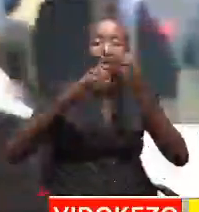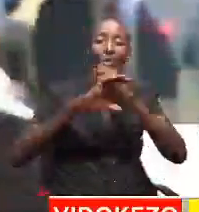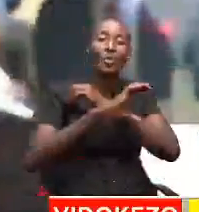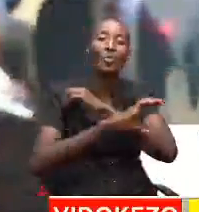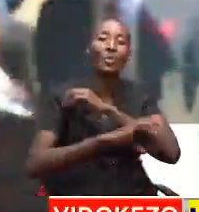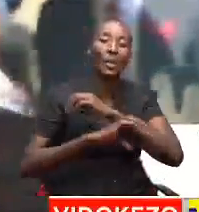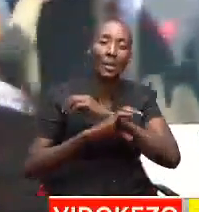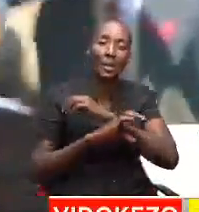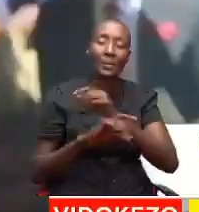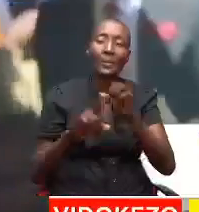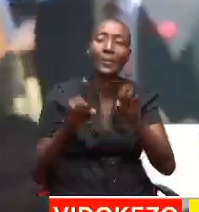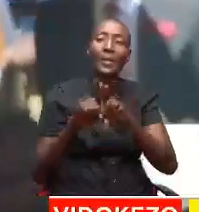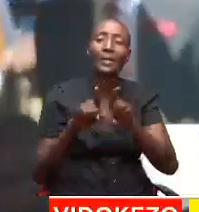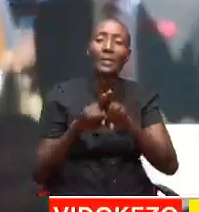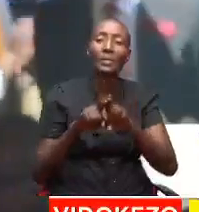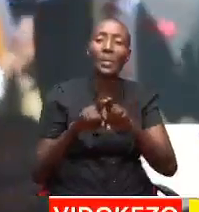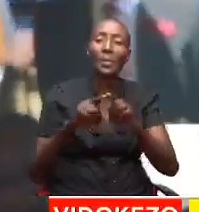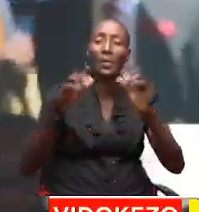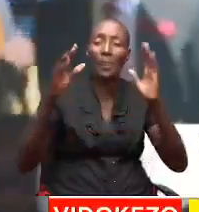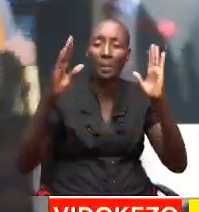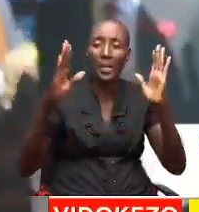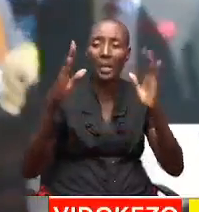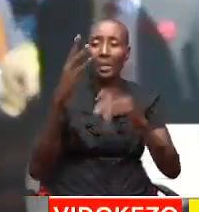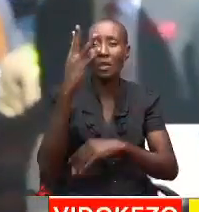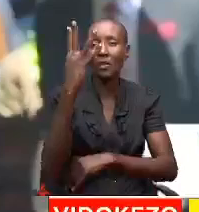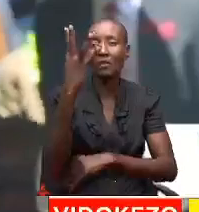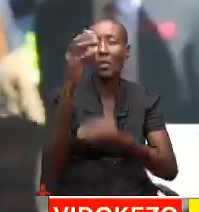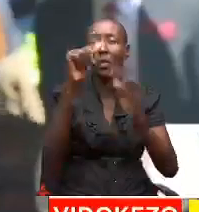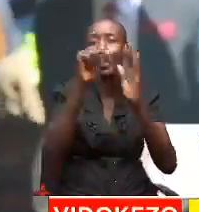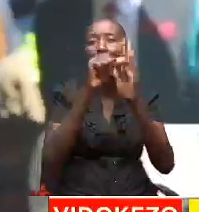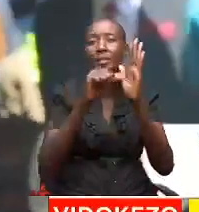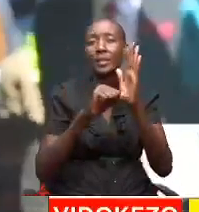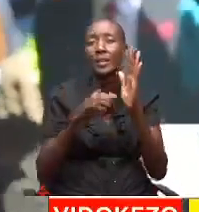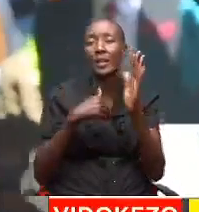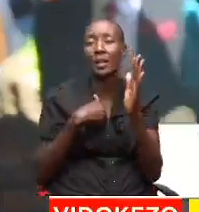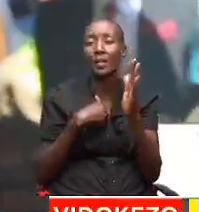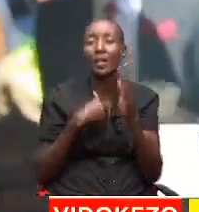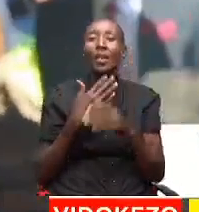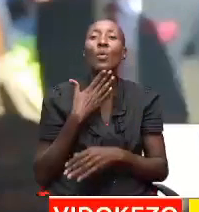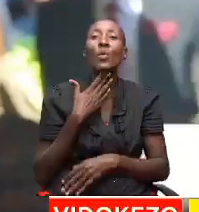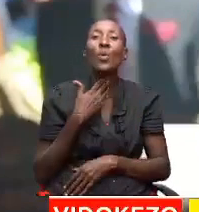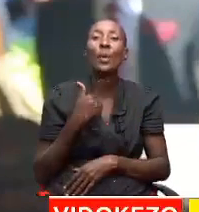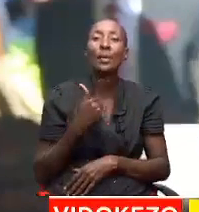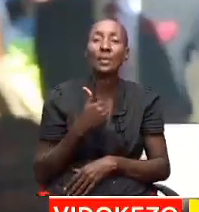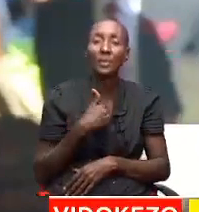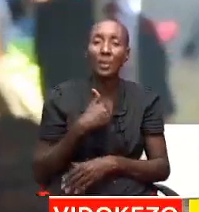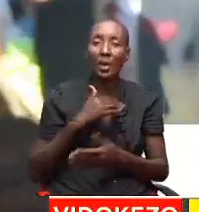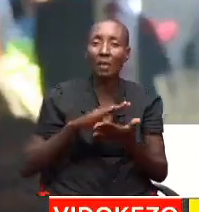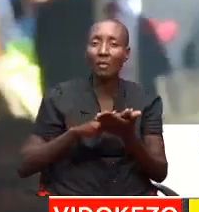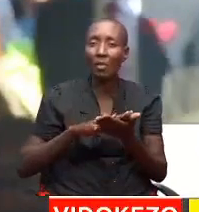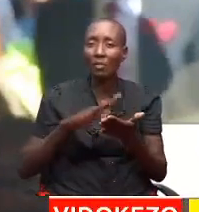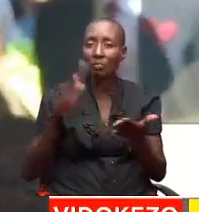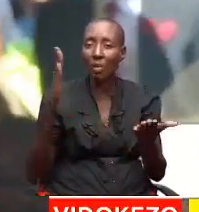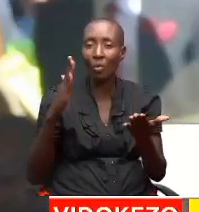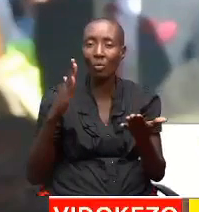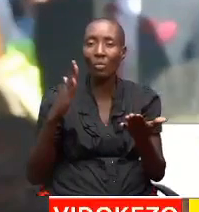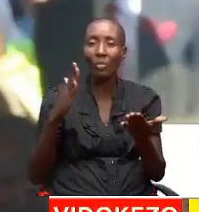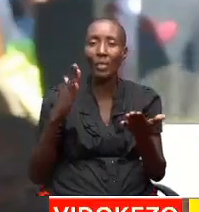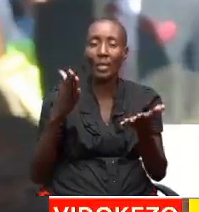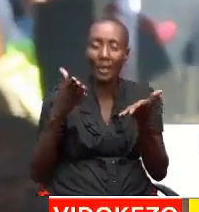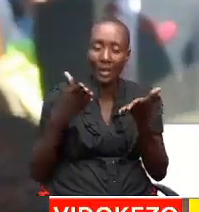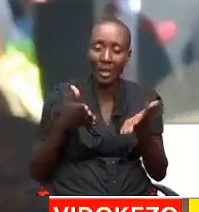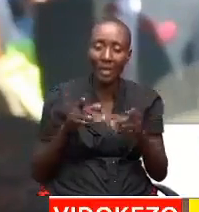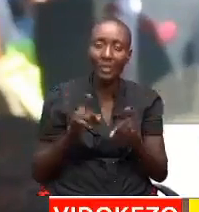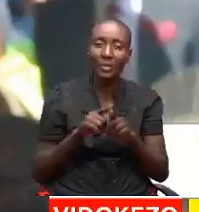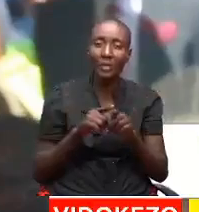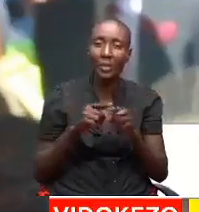what the Big Four agenda is all about. We want to make more from our raw materials. We want to